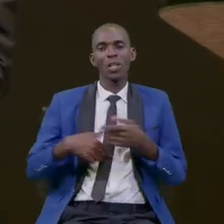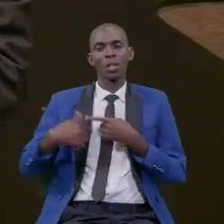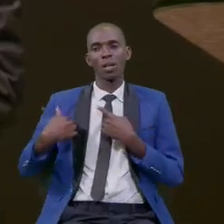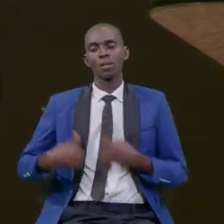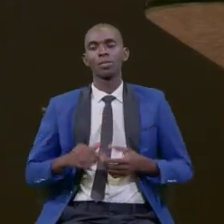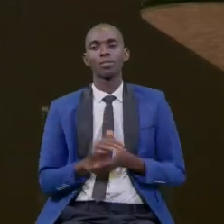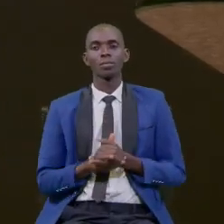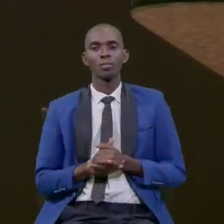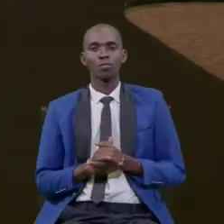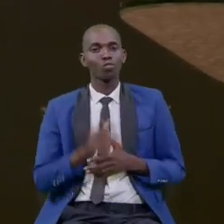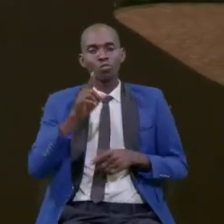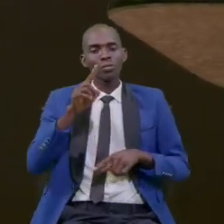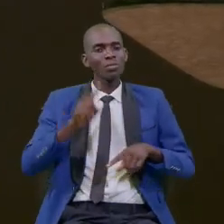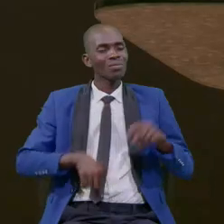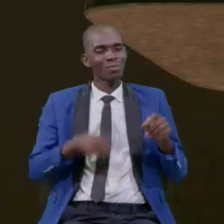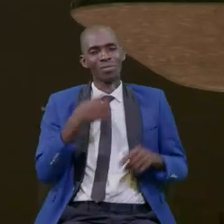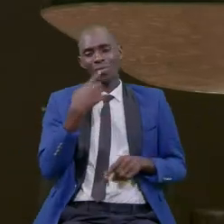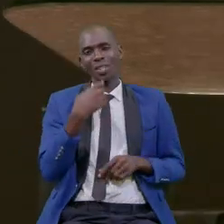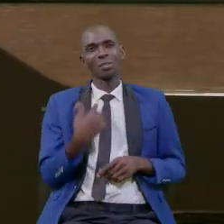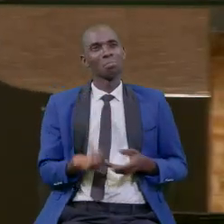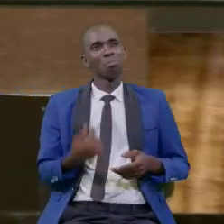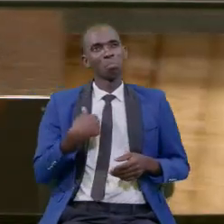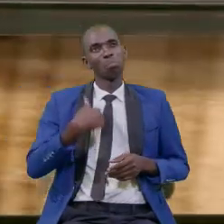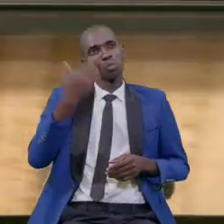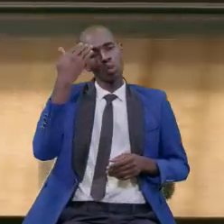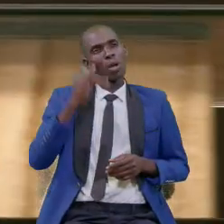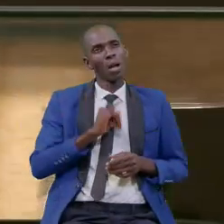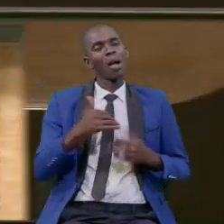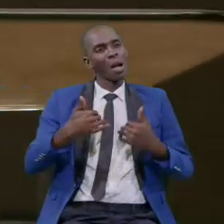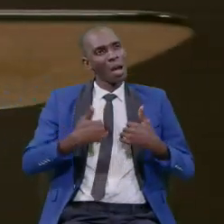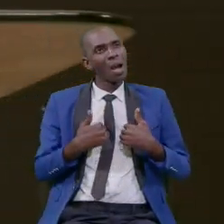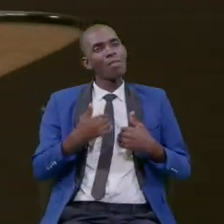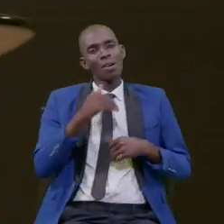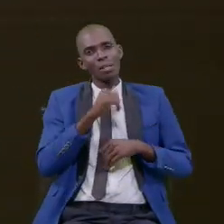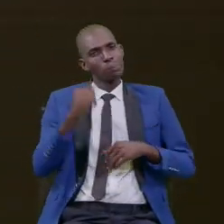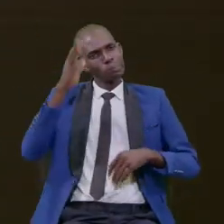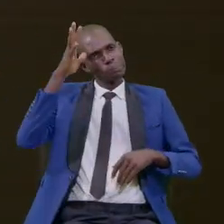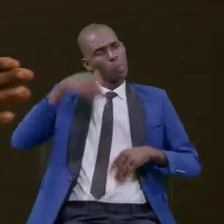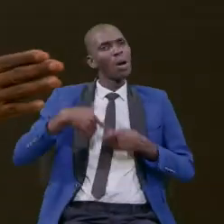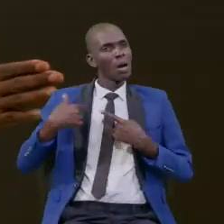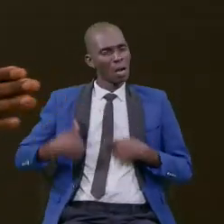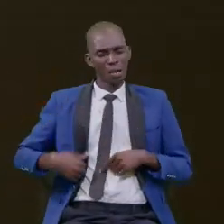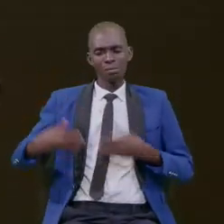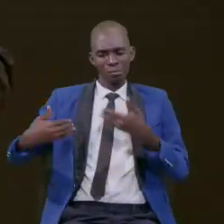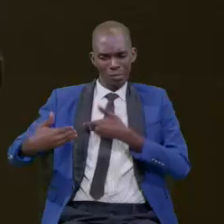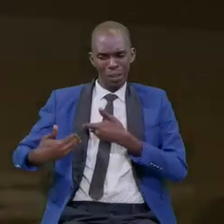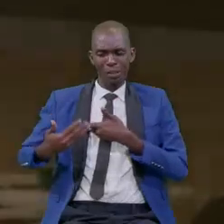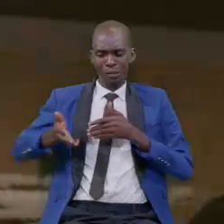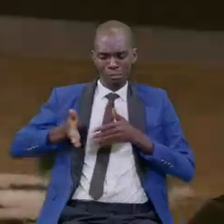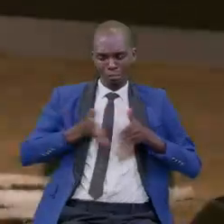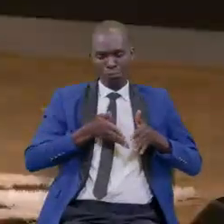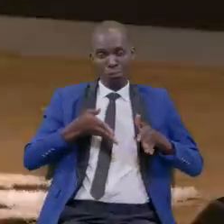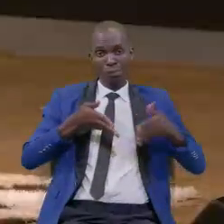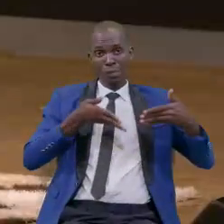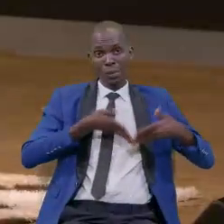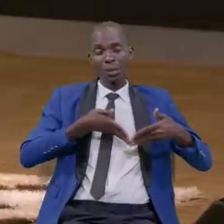You cannot say, well, I know I have the stony heart, I also have the fleshly heart. No. He